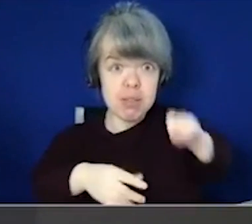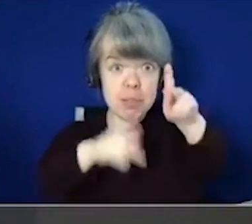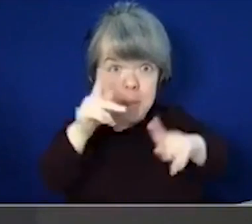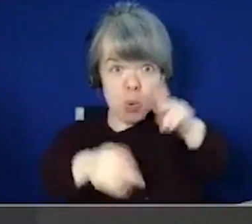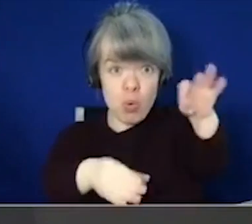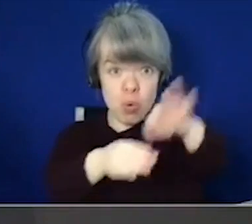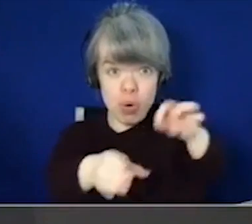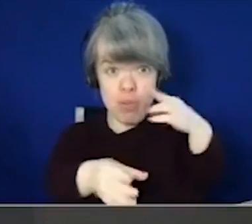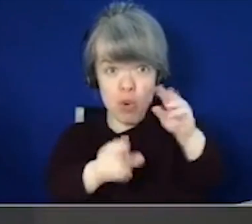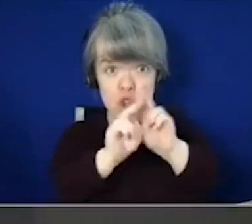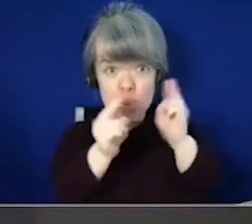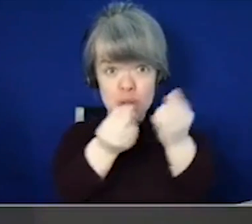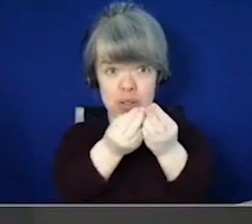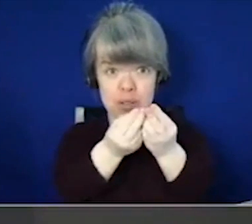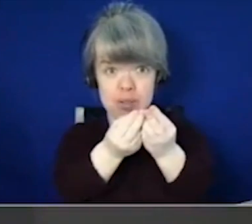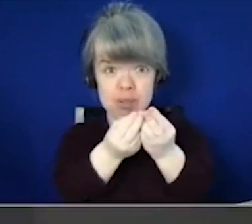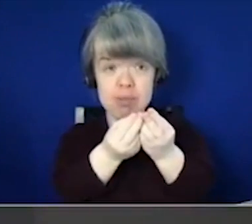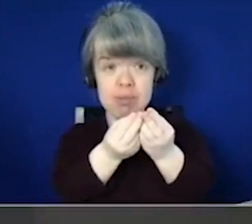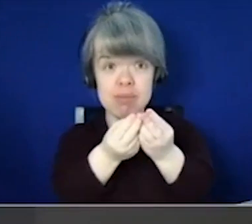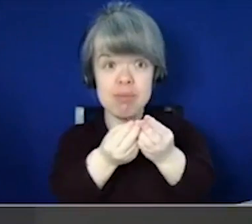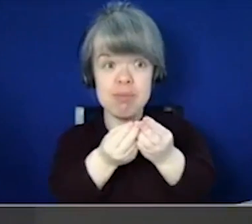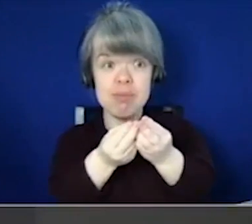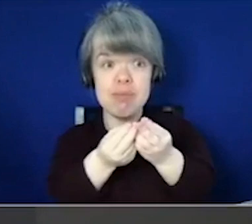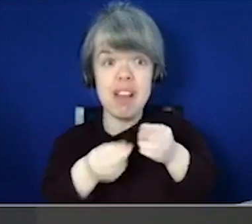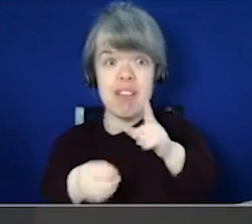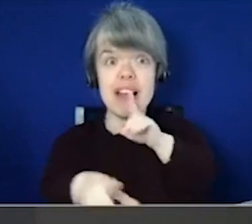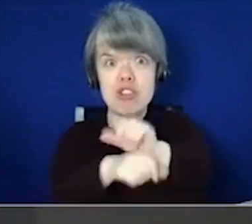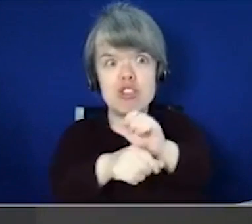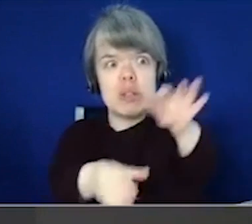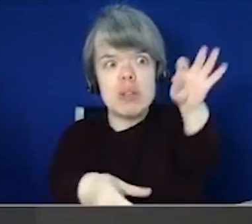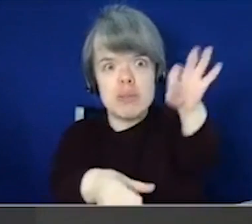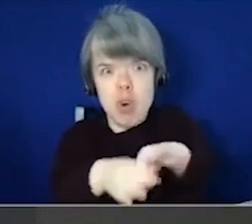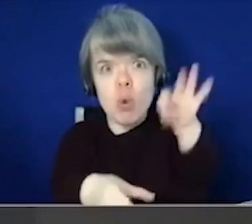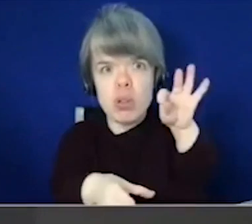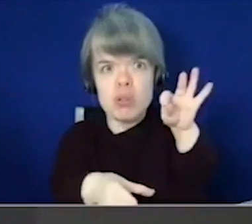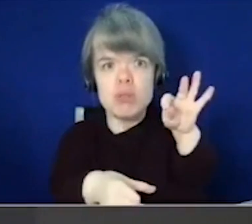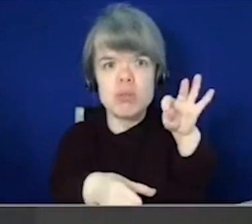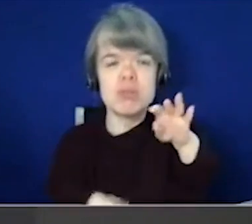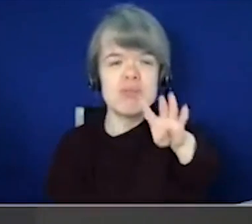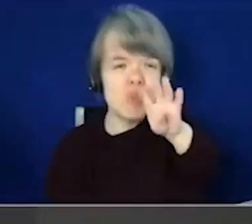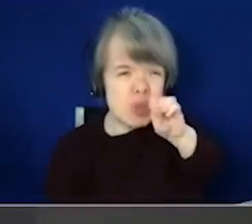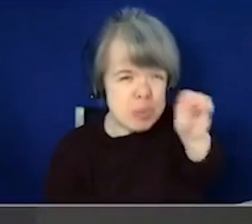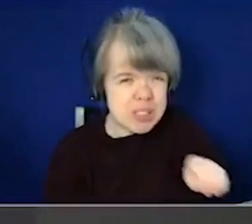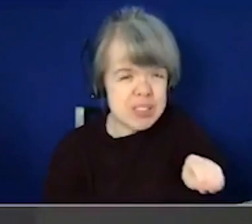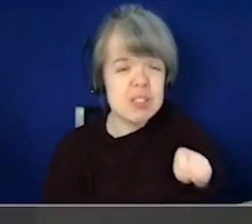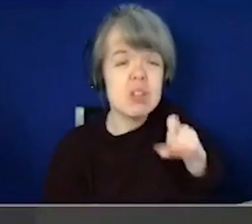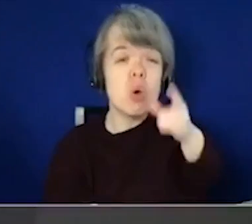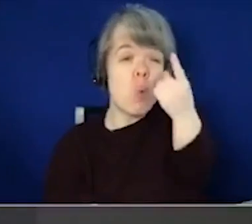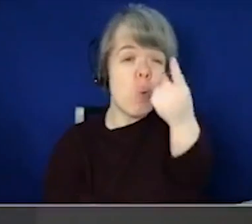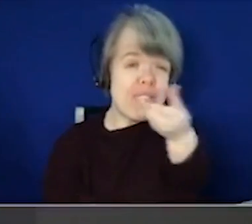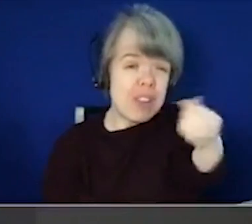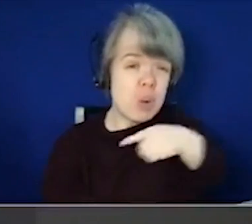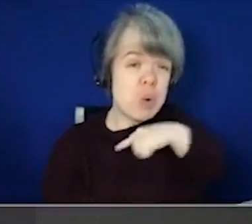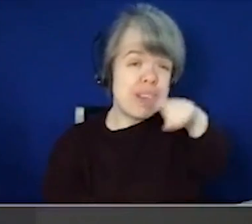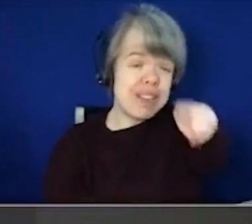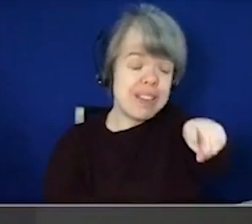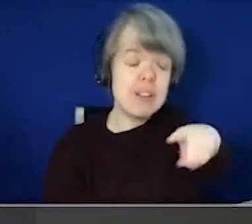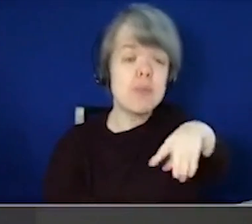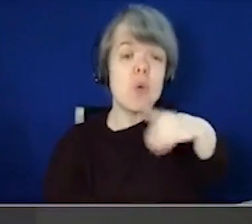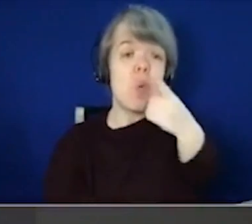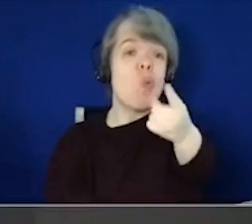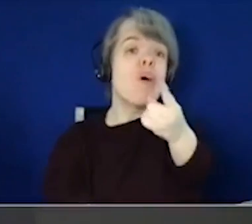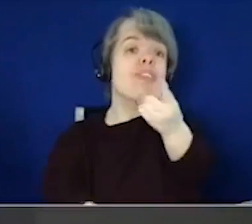40% of the population in that store. And so one of the things that we need as a company, and one of the things I ask of all